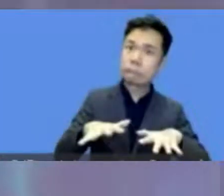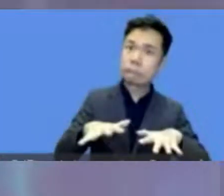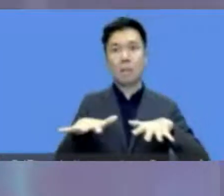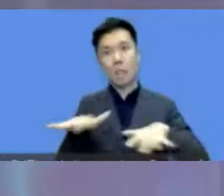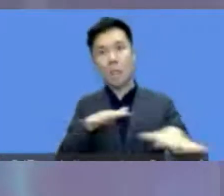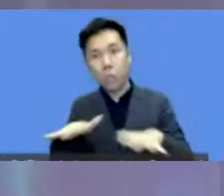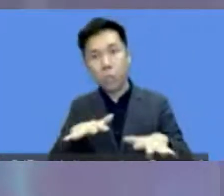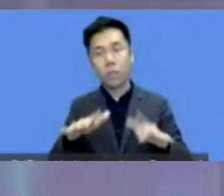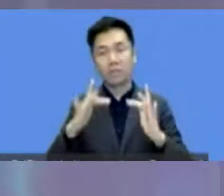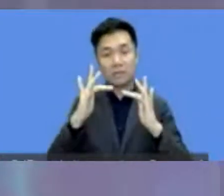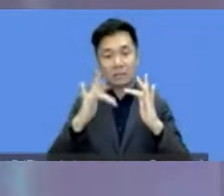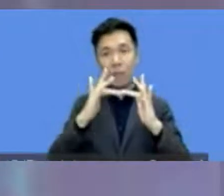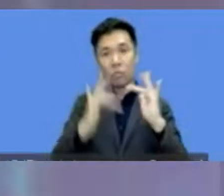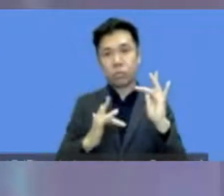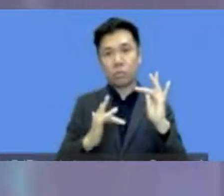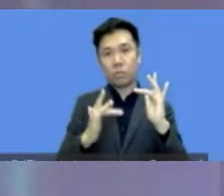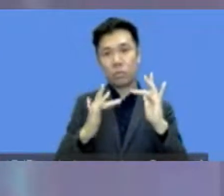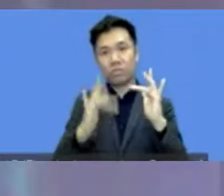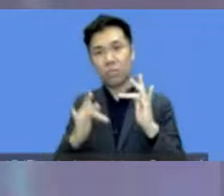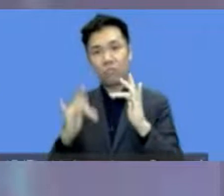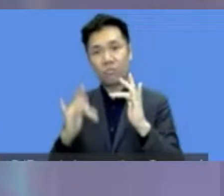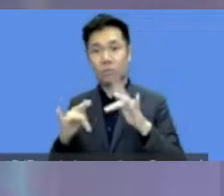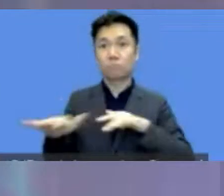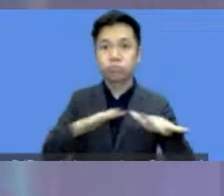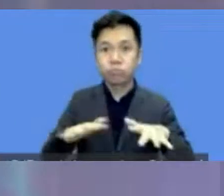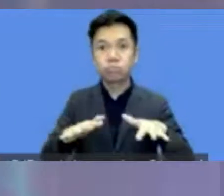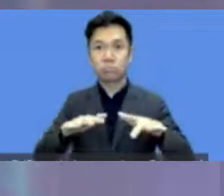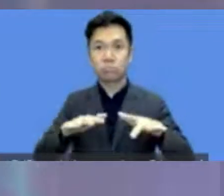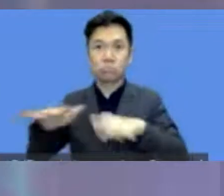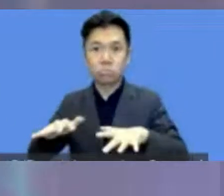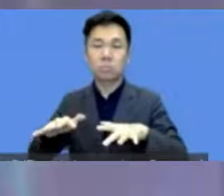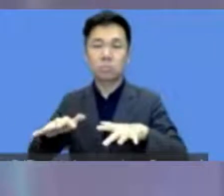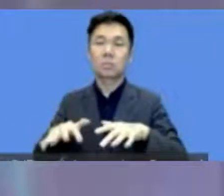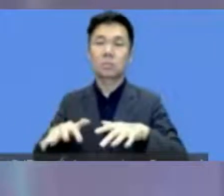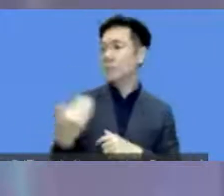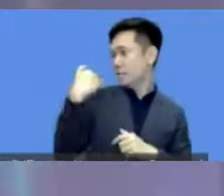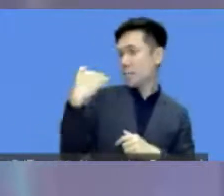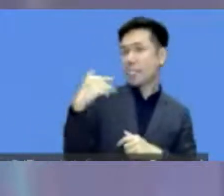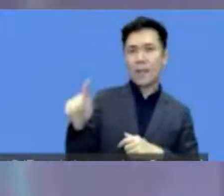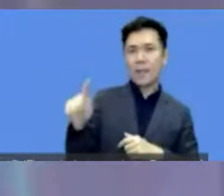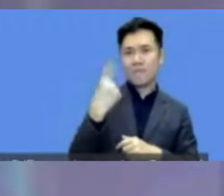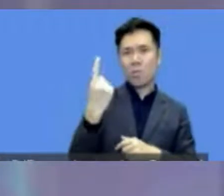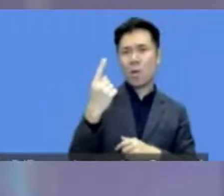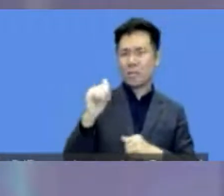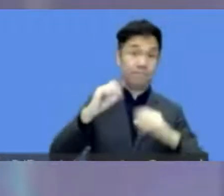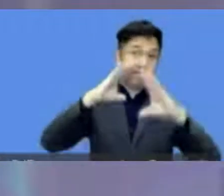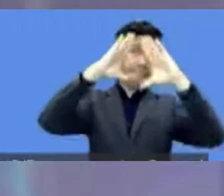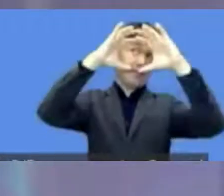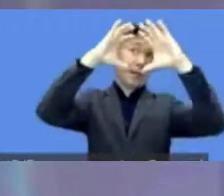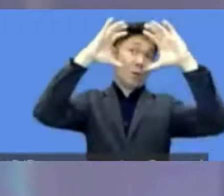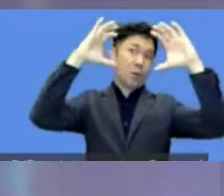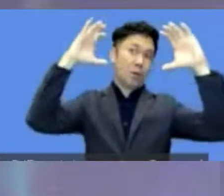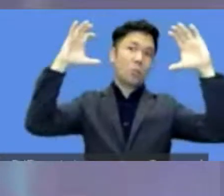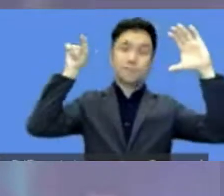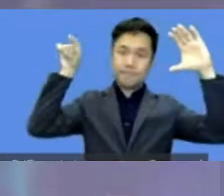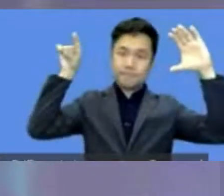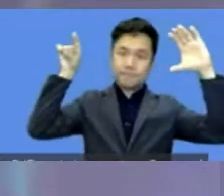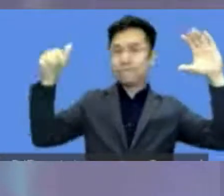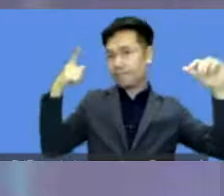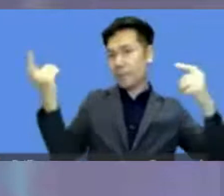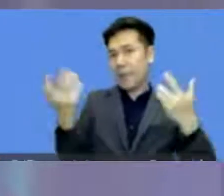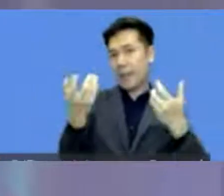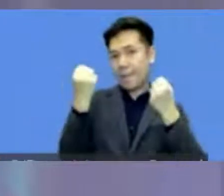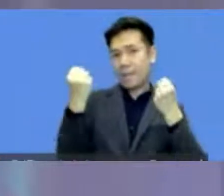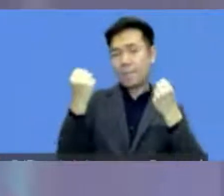disruption in internet. So I think on the 14th, I think there's a session on locally accessible cloud system. So we've also been advocating for a